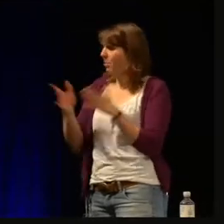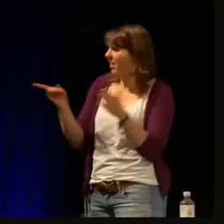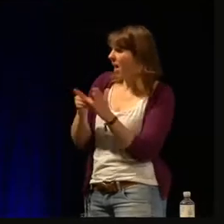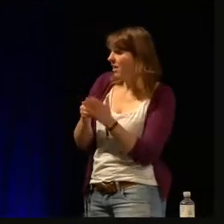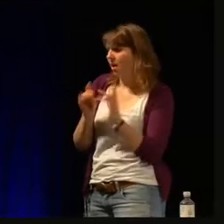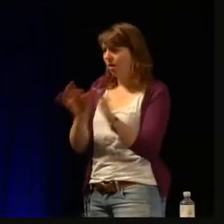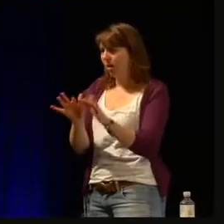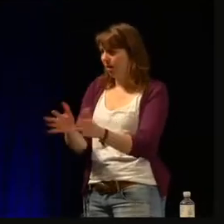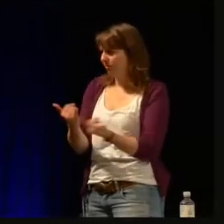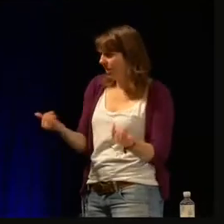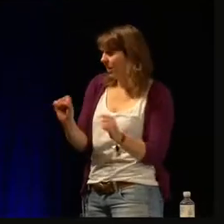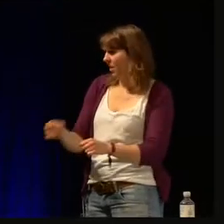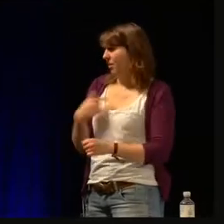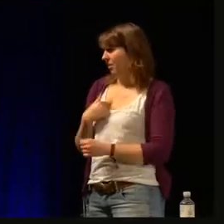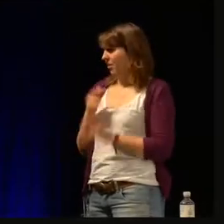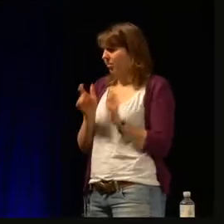data?